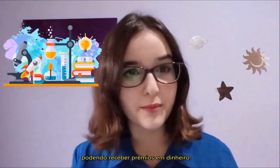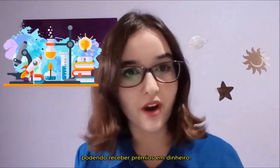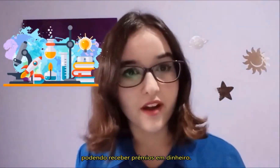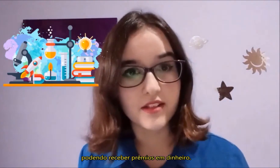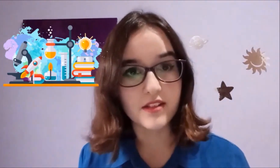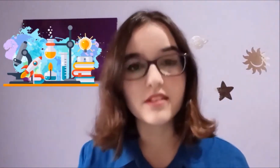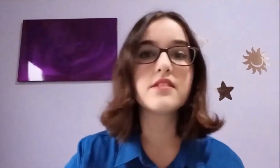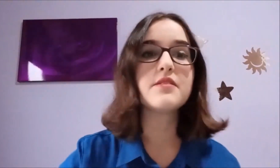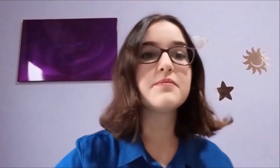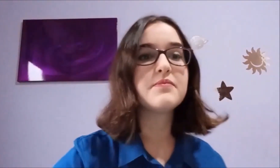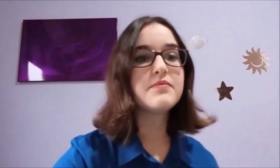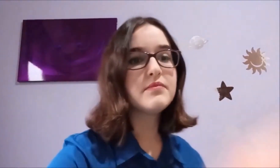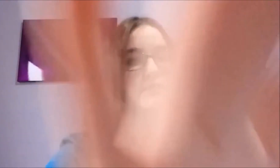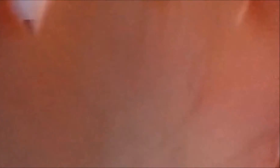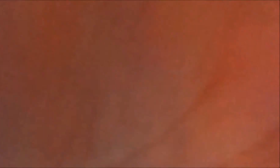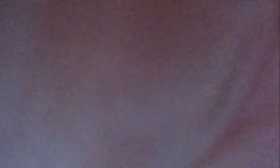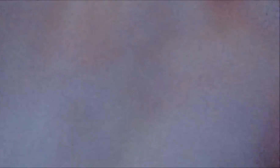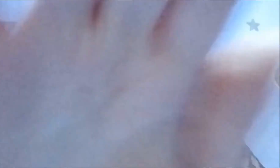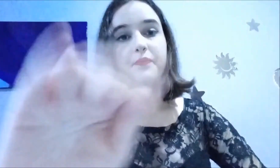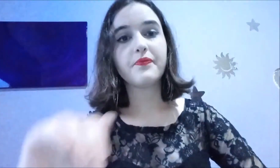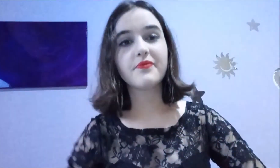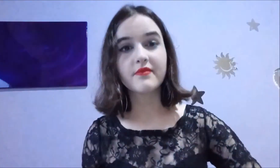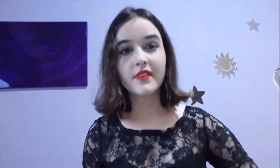money prizes.